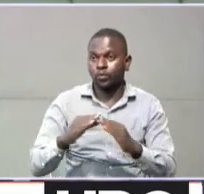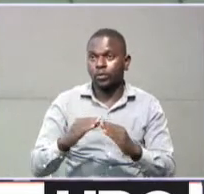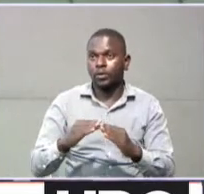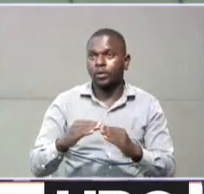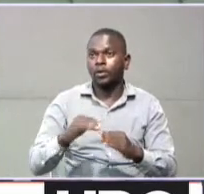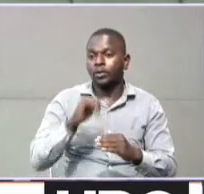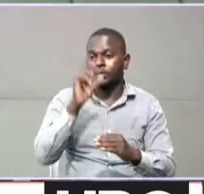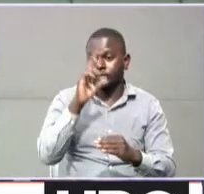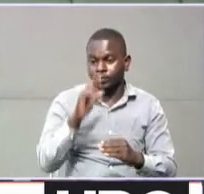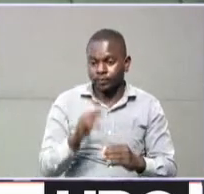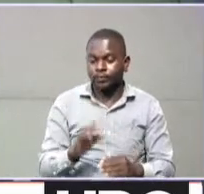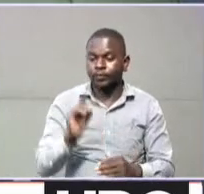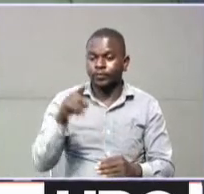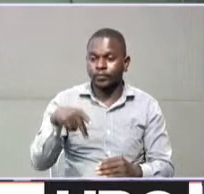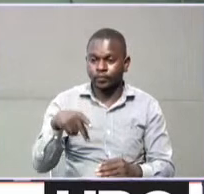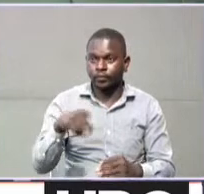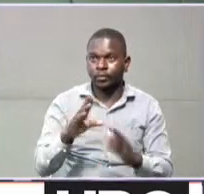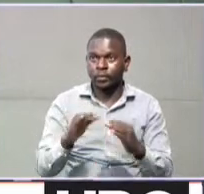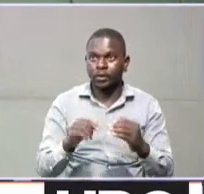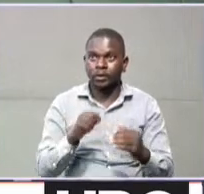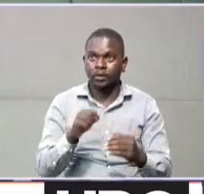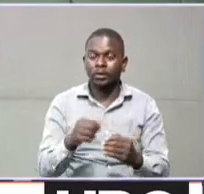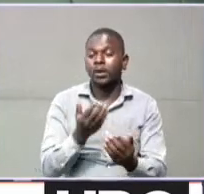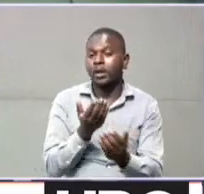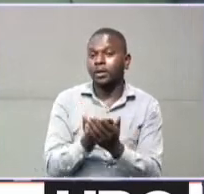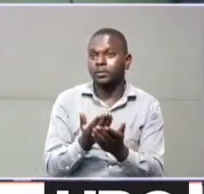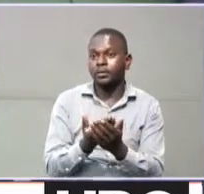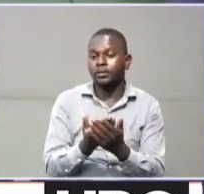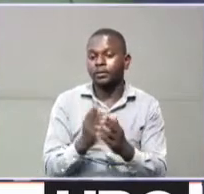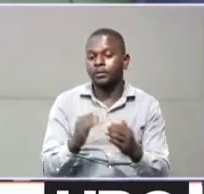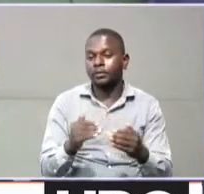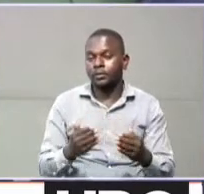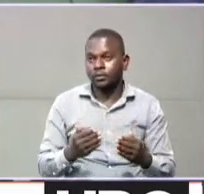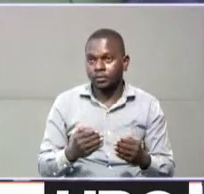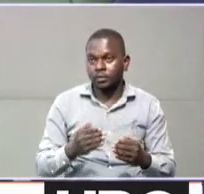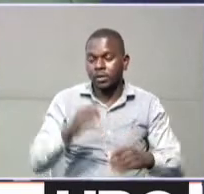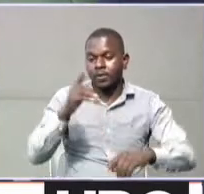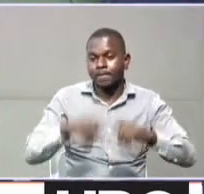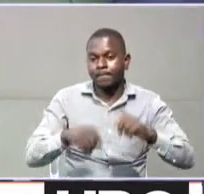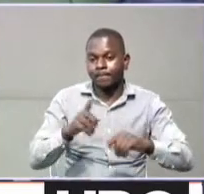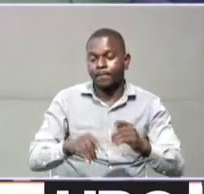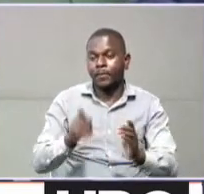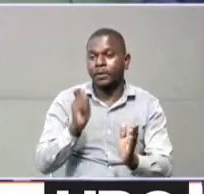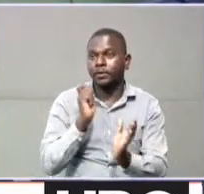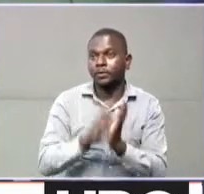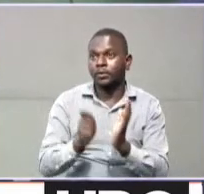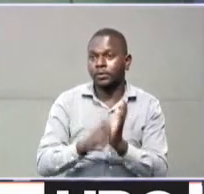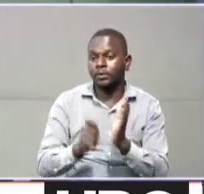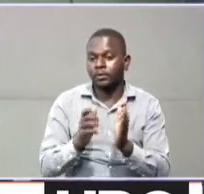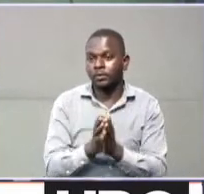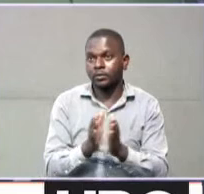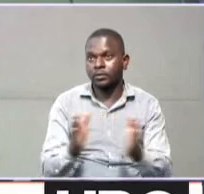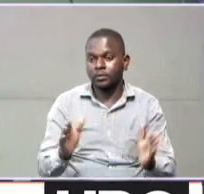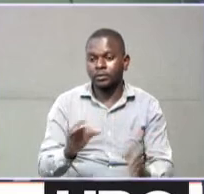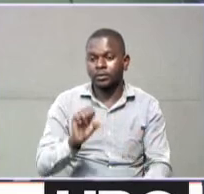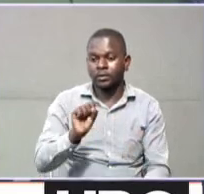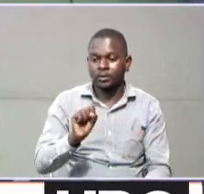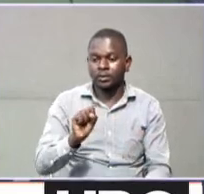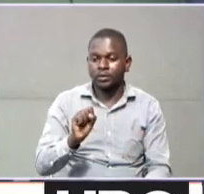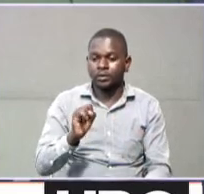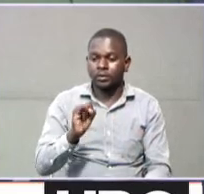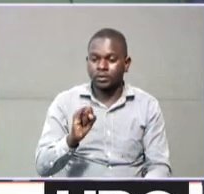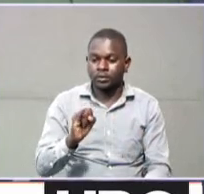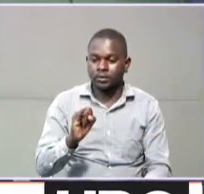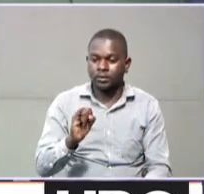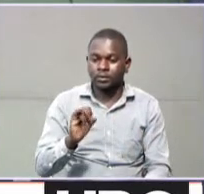national league advisor acting on our request wrote to the party secretary general mr gerard syranda to unveil